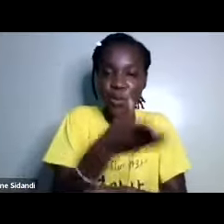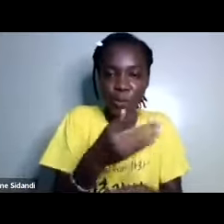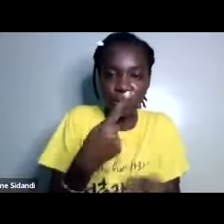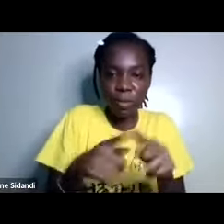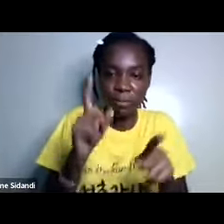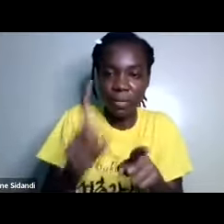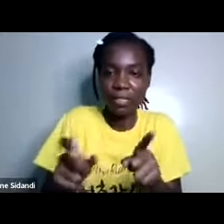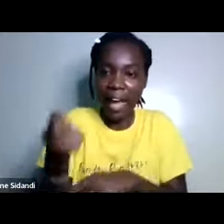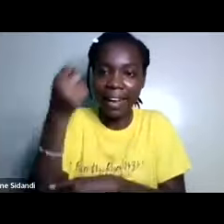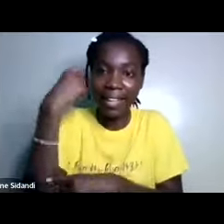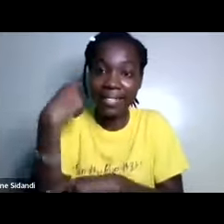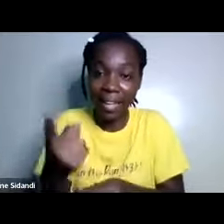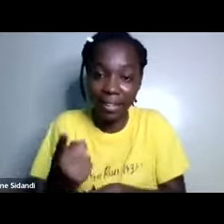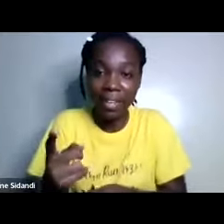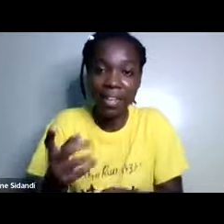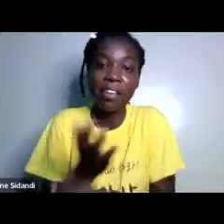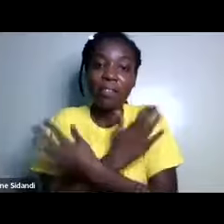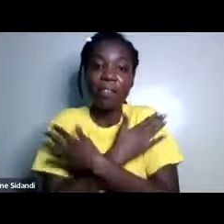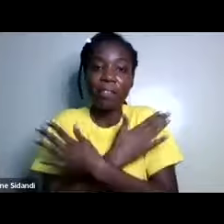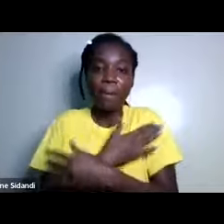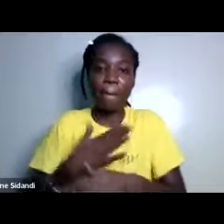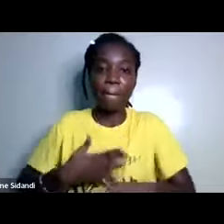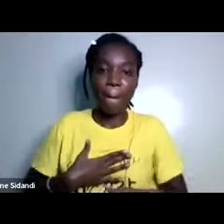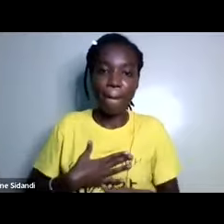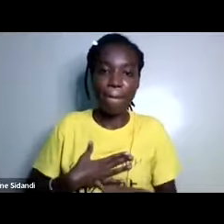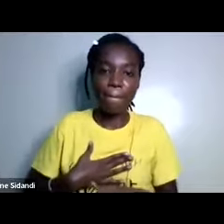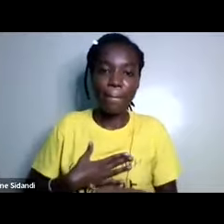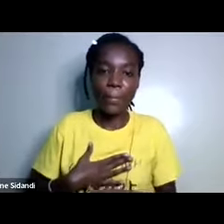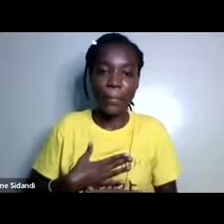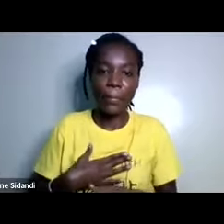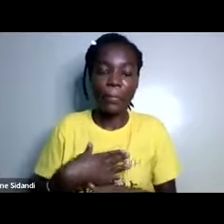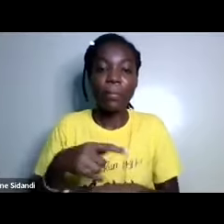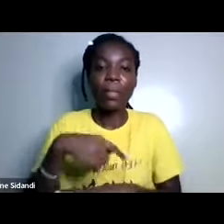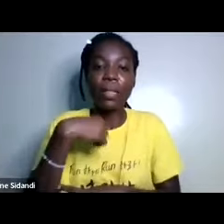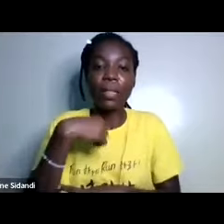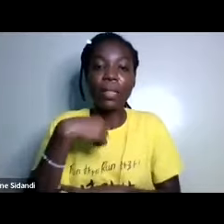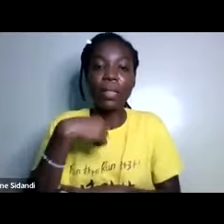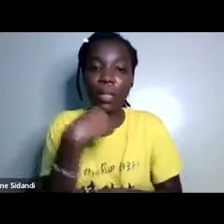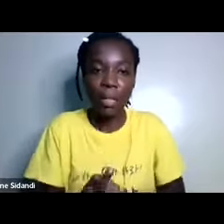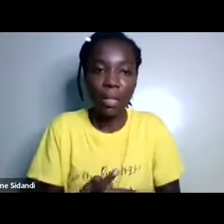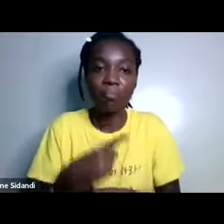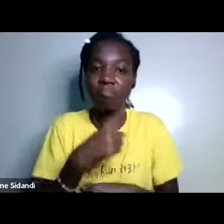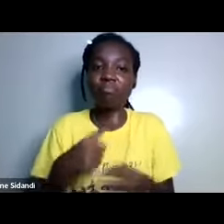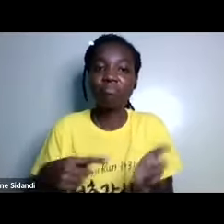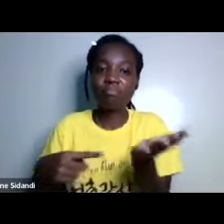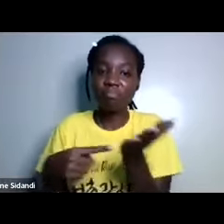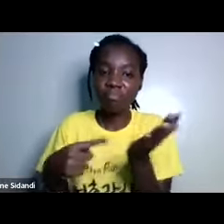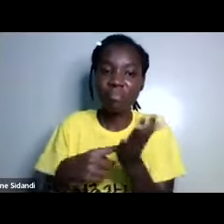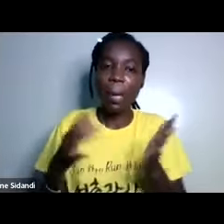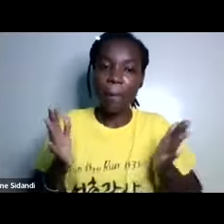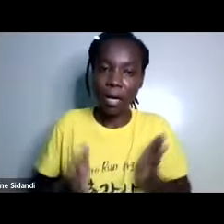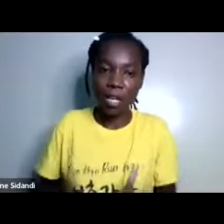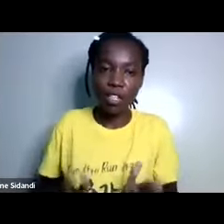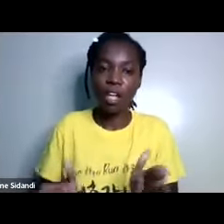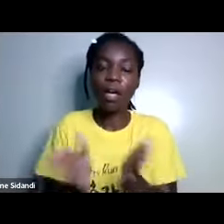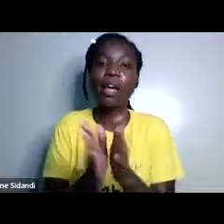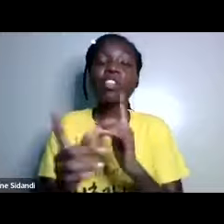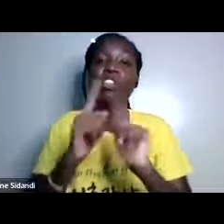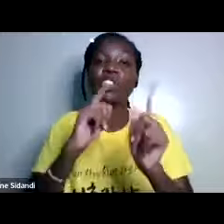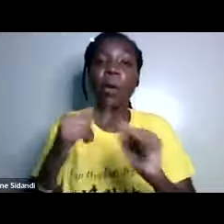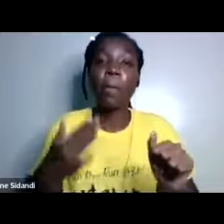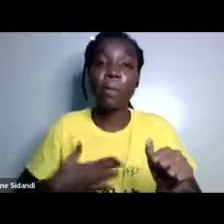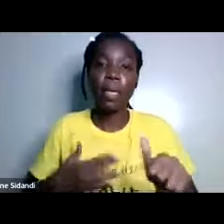was speaking to a friend of mine who does tech. He's a tech person, and he was talking to me about